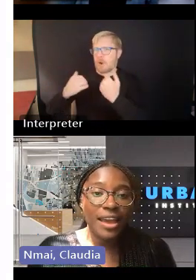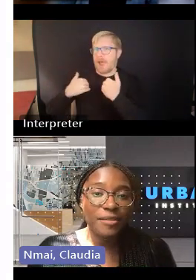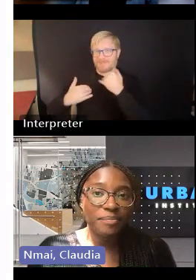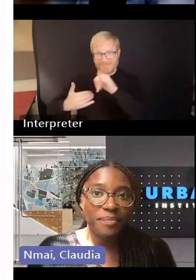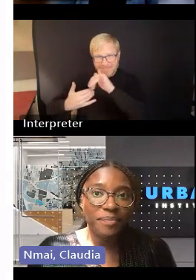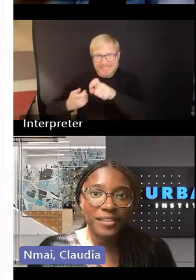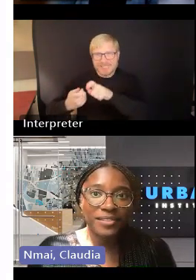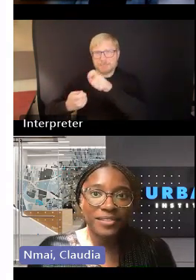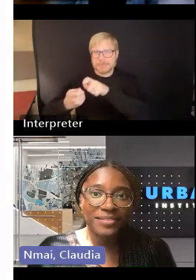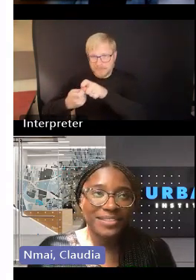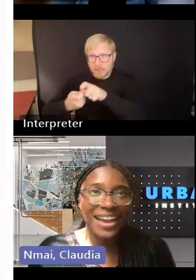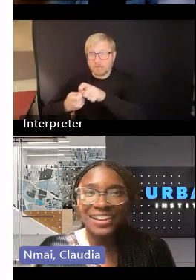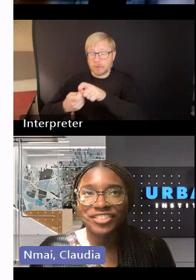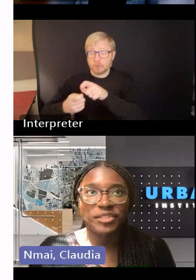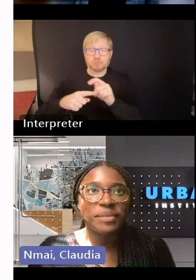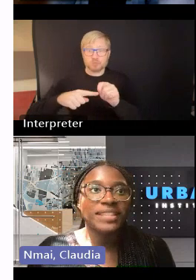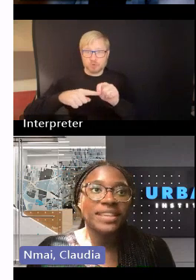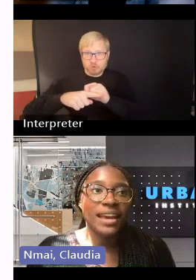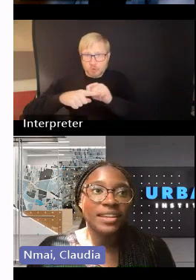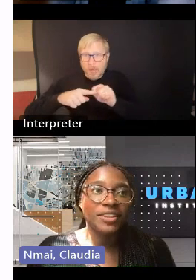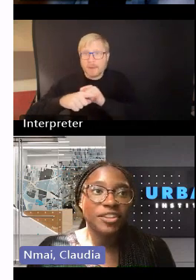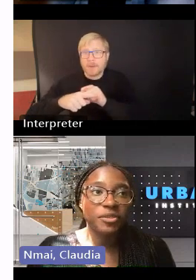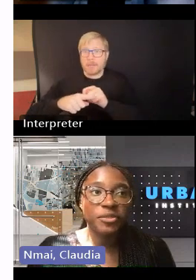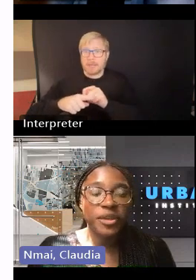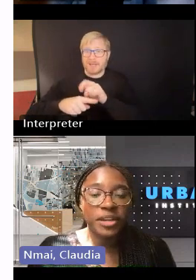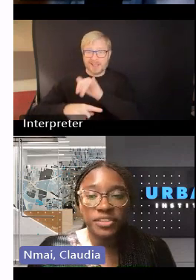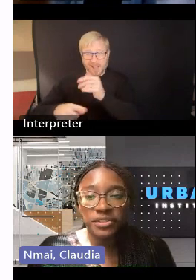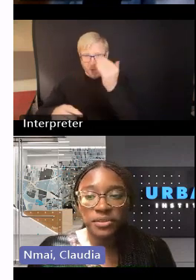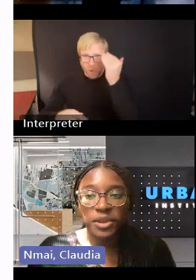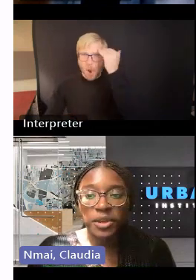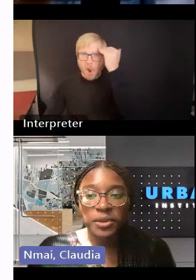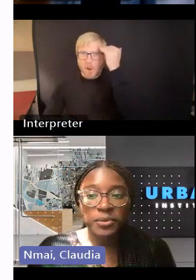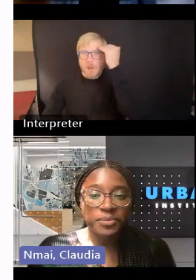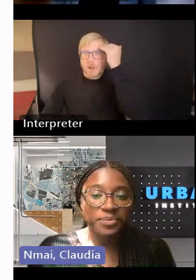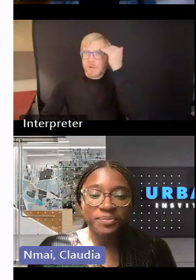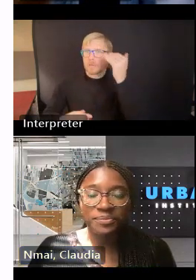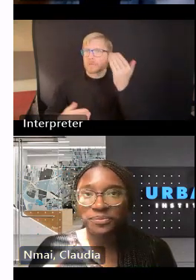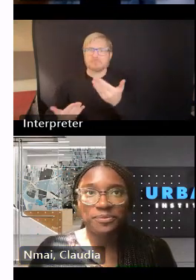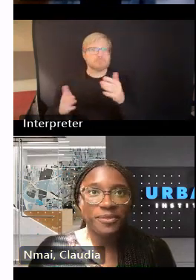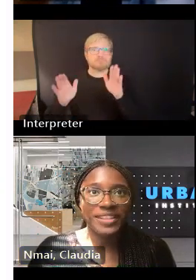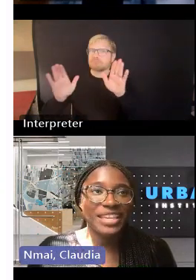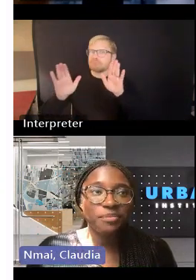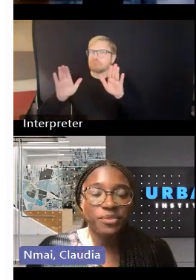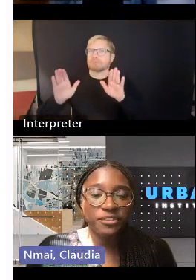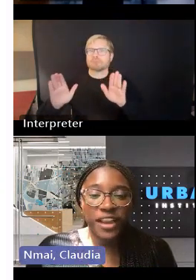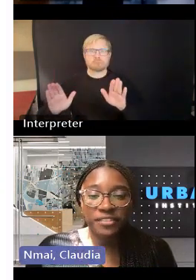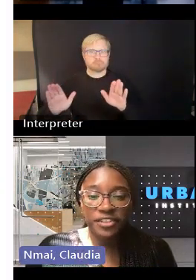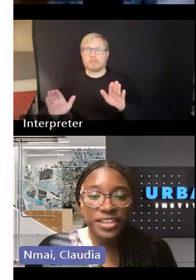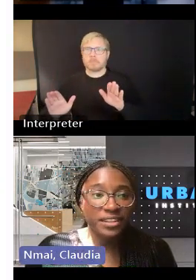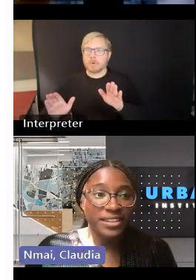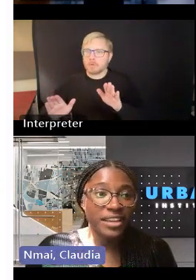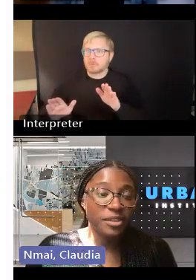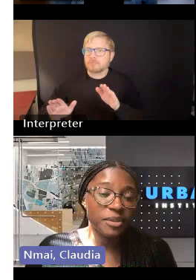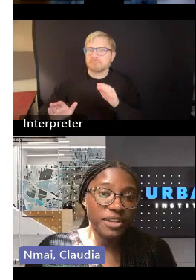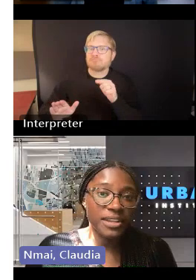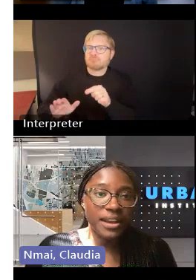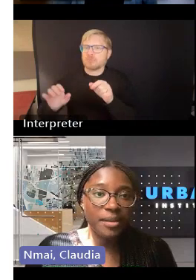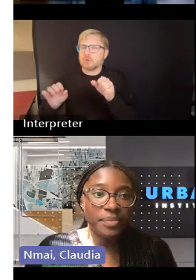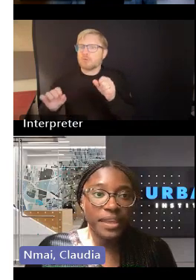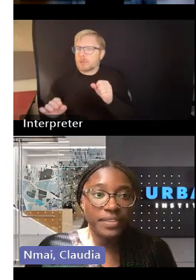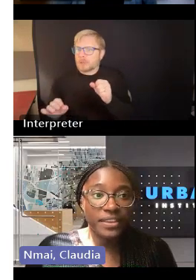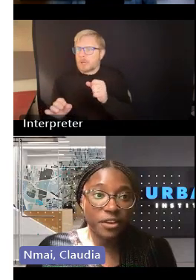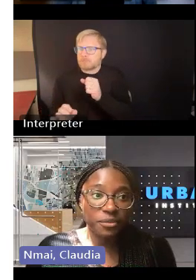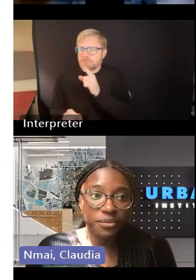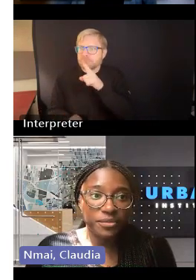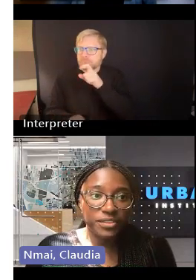training. And yeah, just amazing that, you were able to really keep survivors in a tight